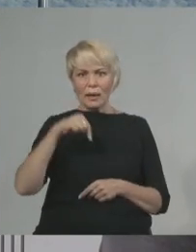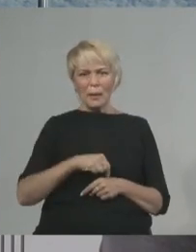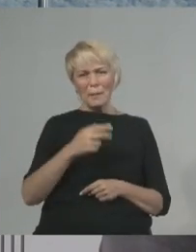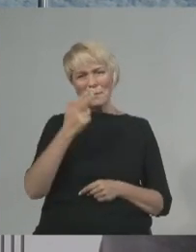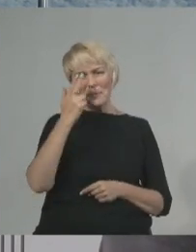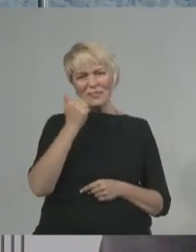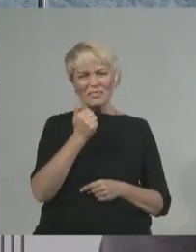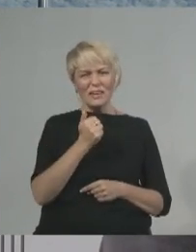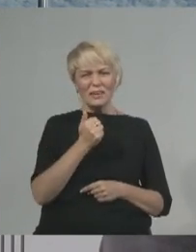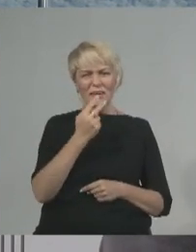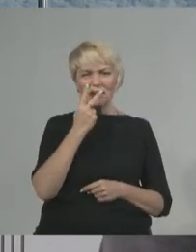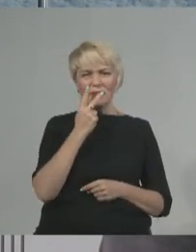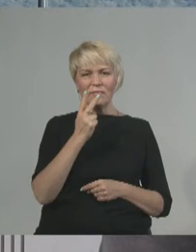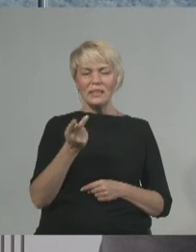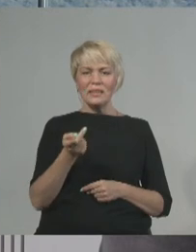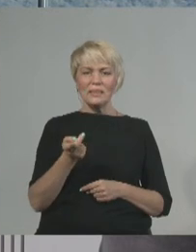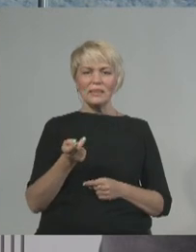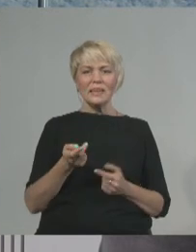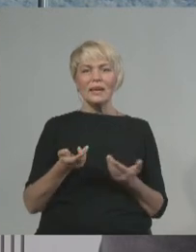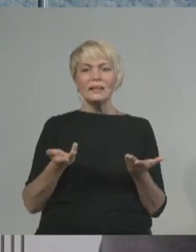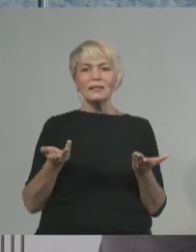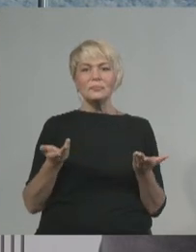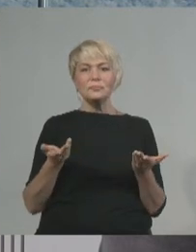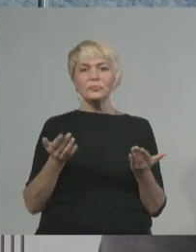me because we're all used to seeing